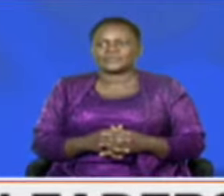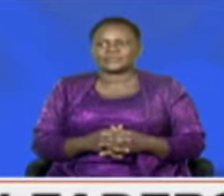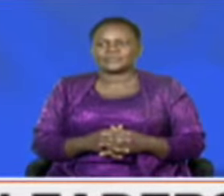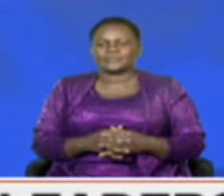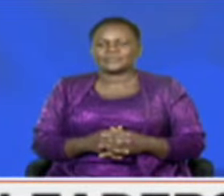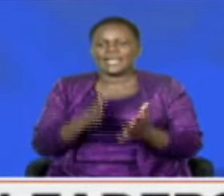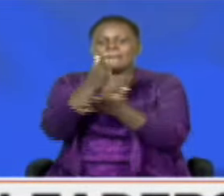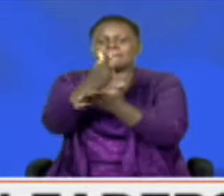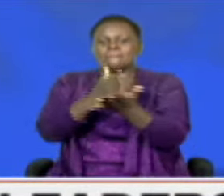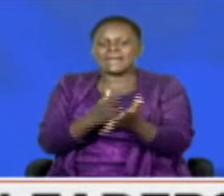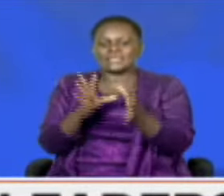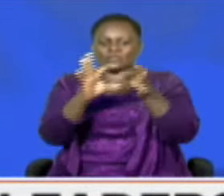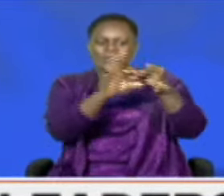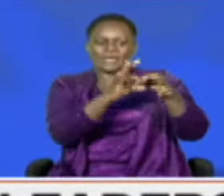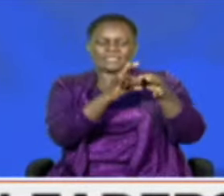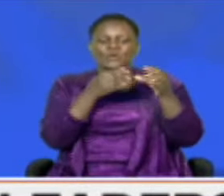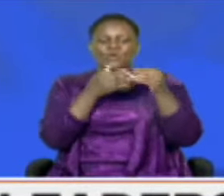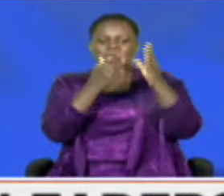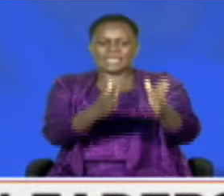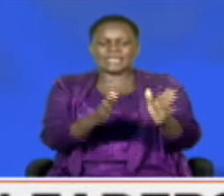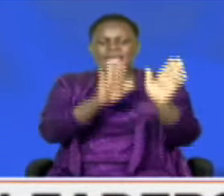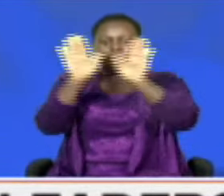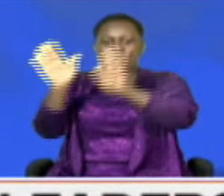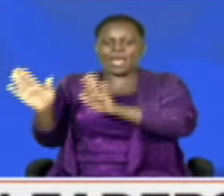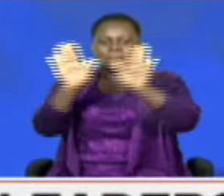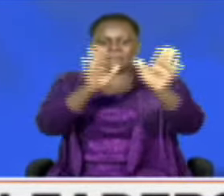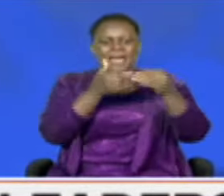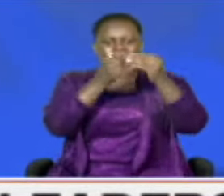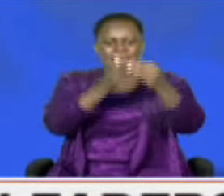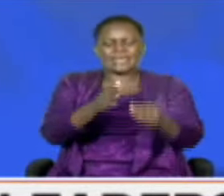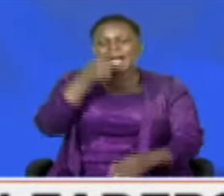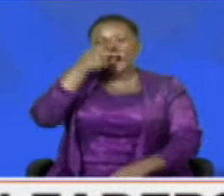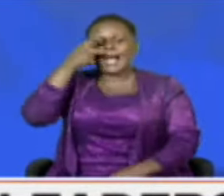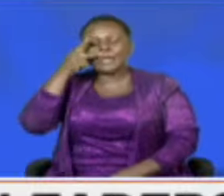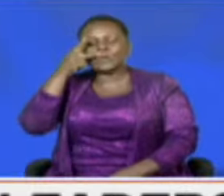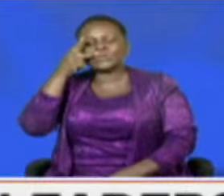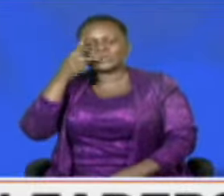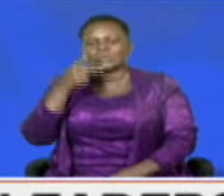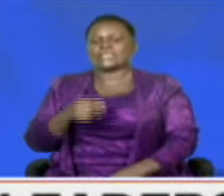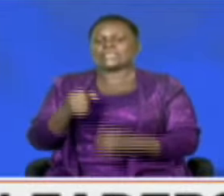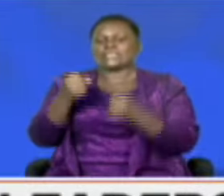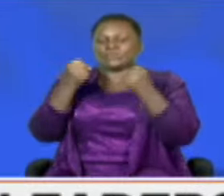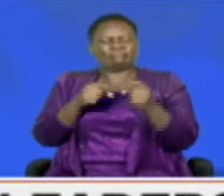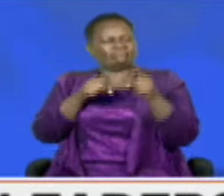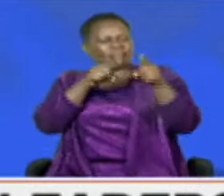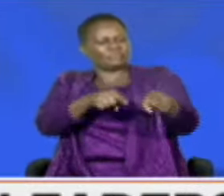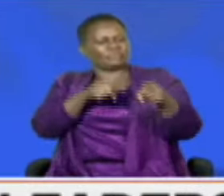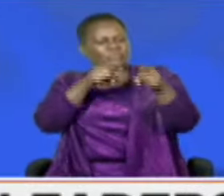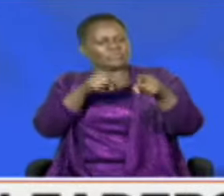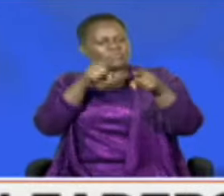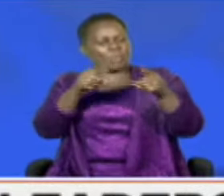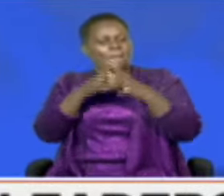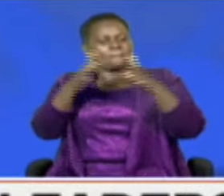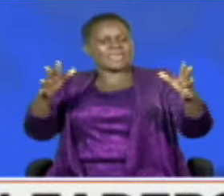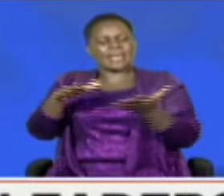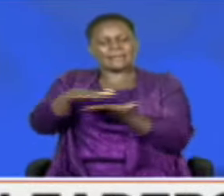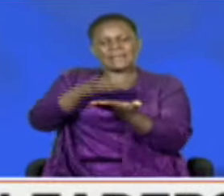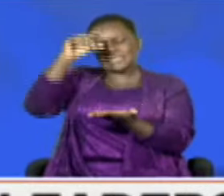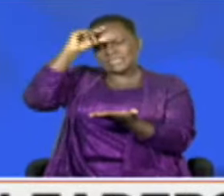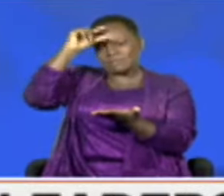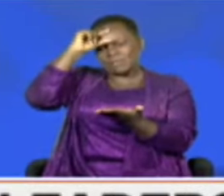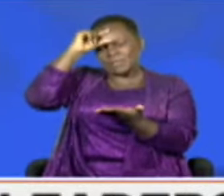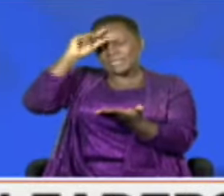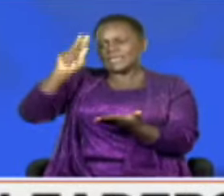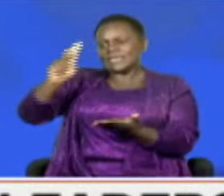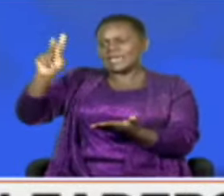Your presence here. A section of Azimio leaders led by Wiper Party leader Kalonzo Musyoka have strongly criticized the broad-based government formed by